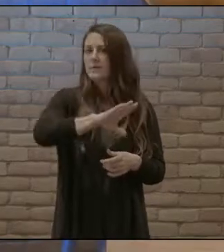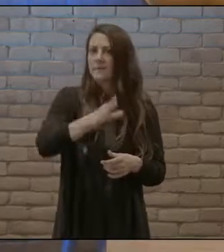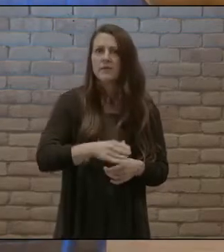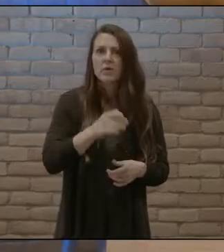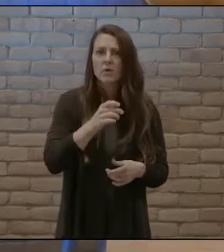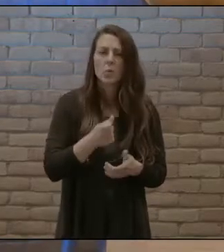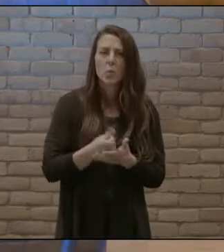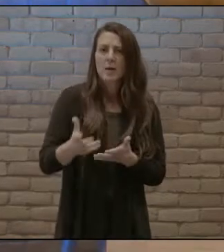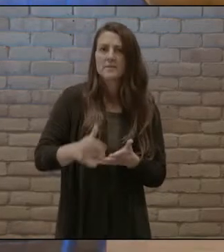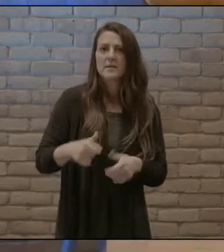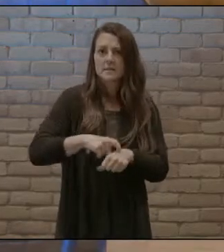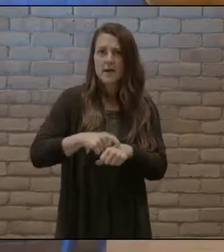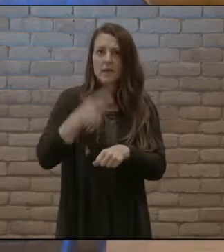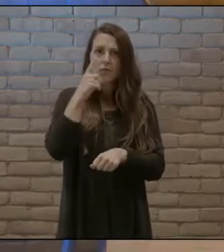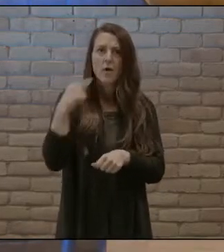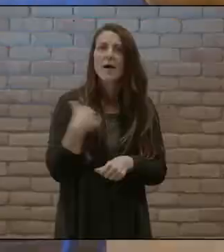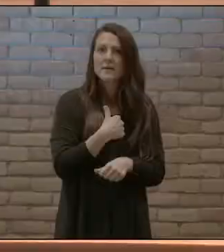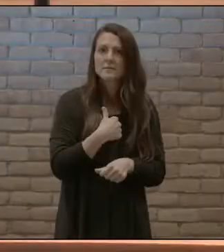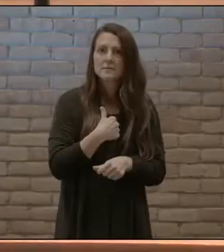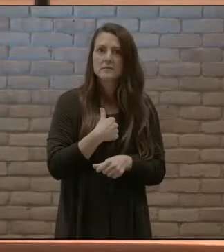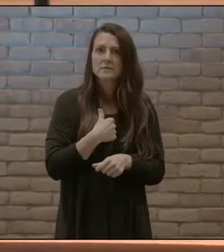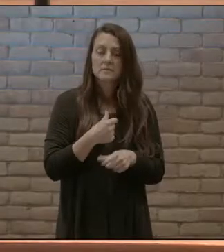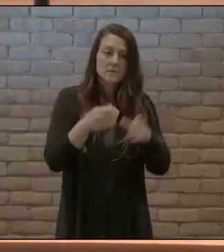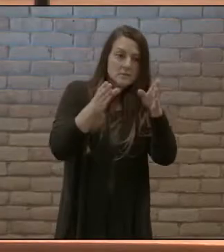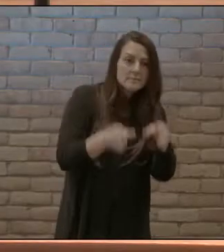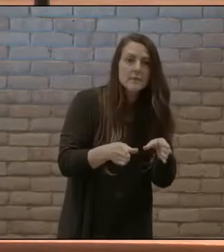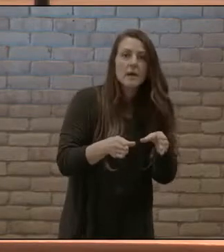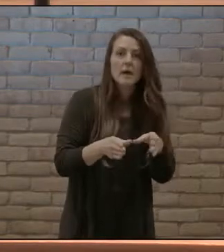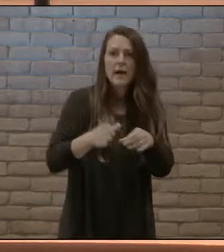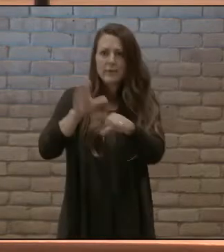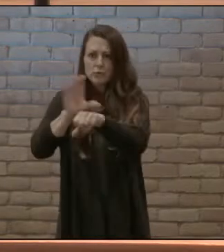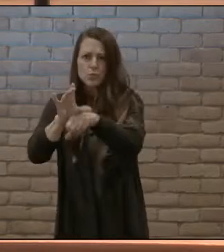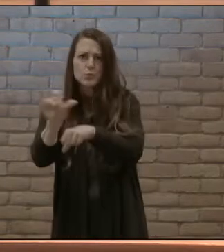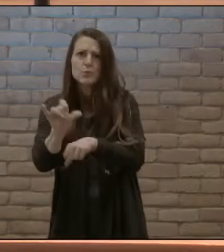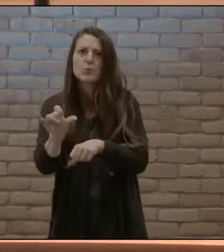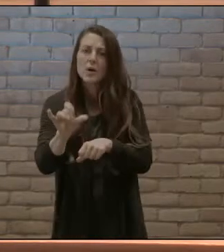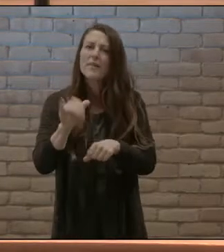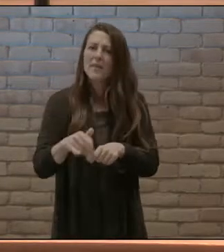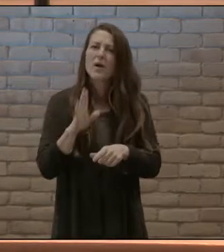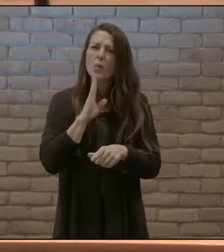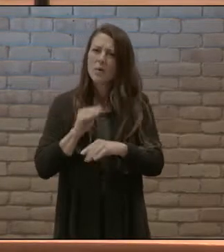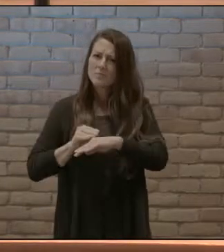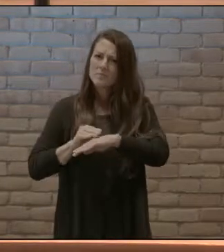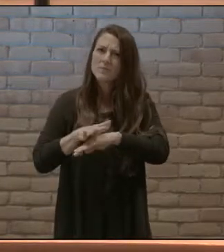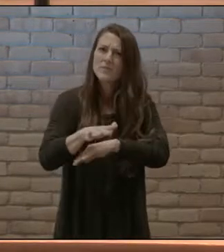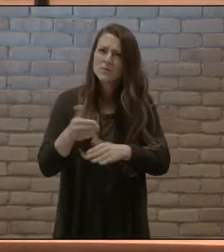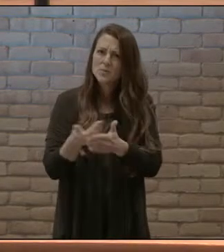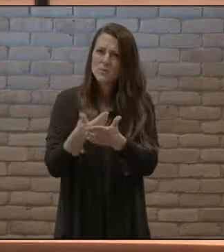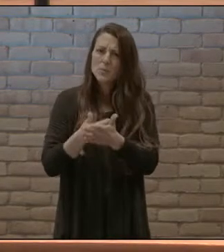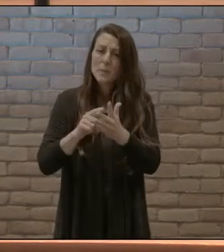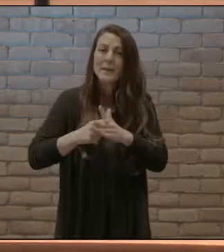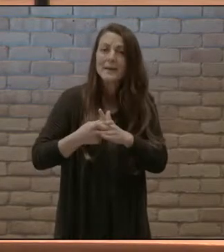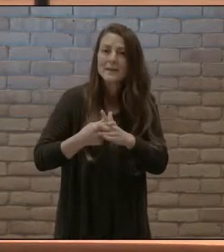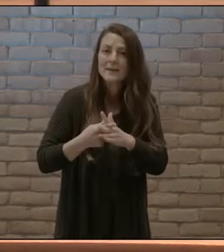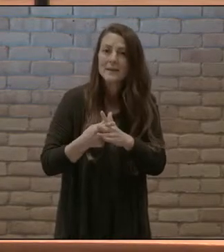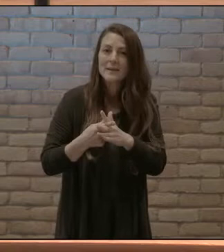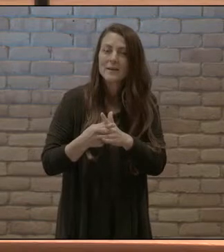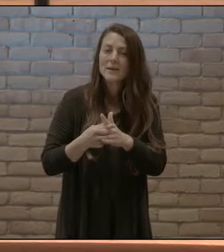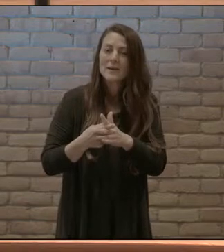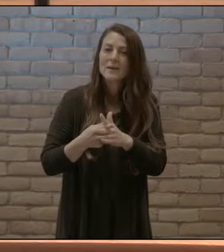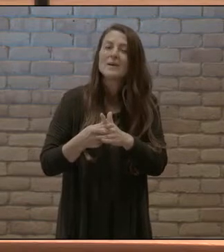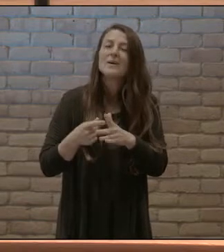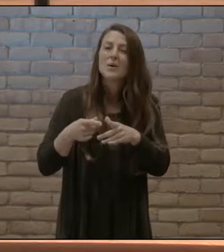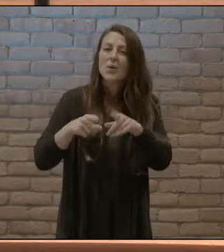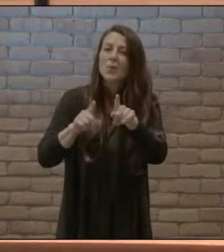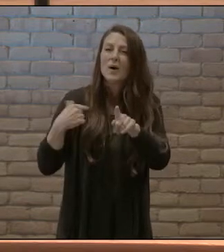individually and us as a church will help to shape those new beginnings for us as we look forward. See,